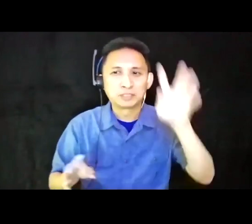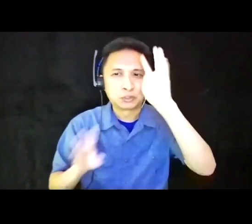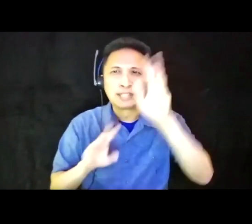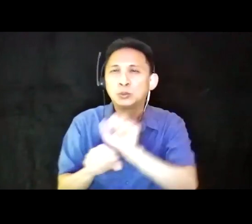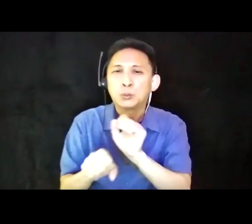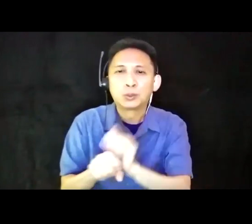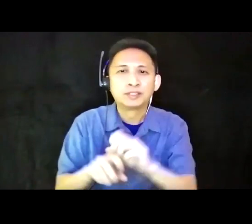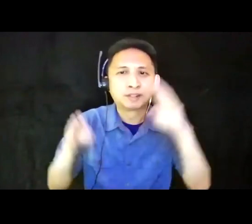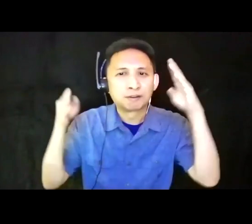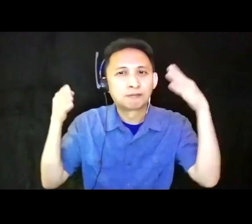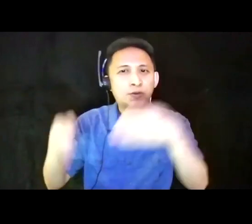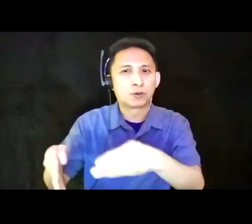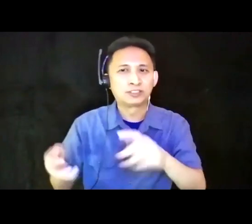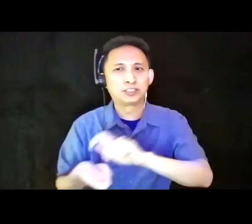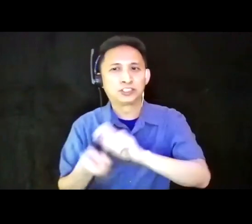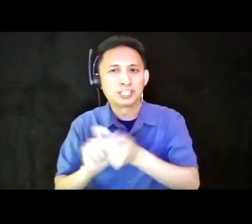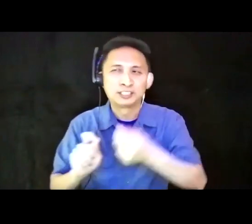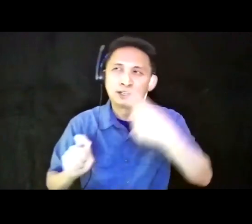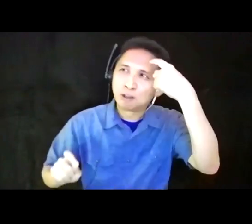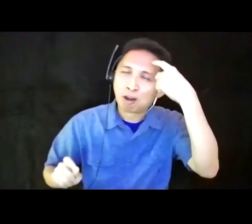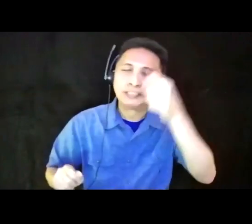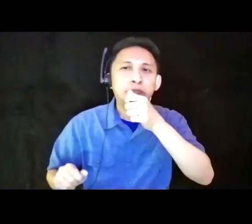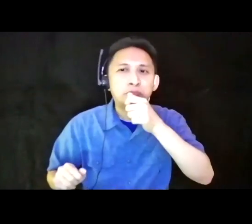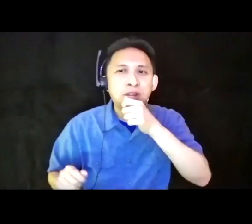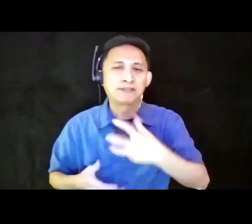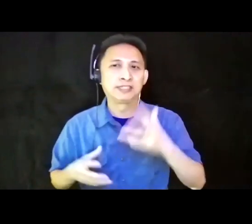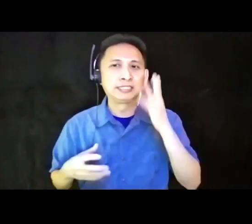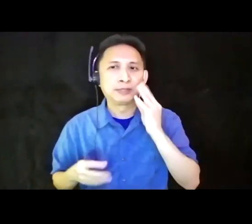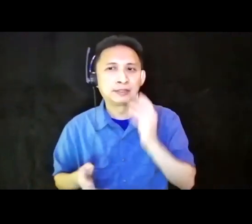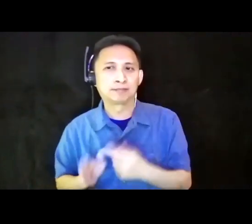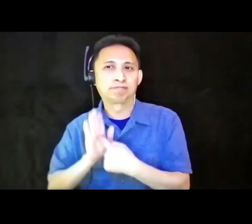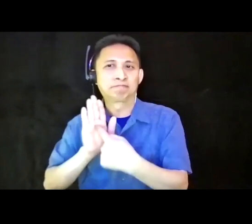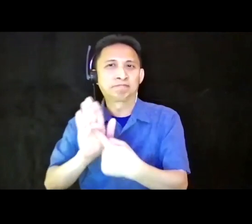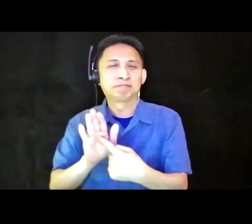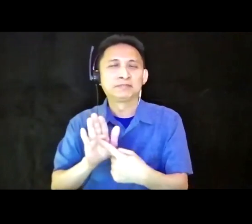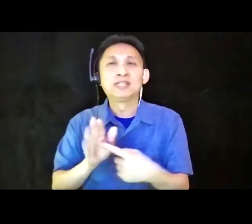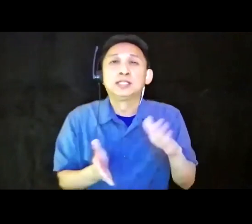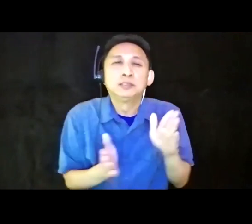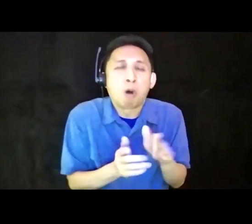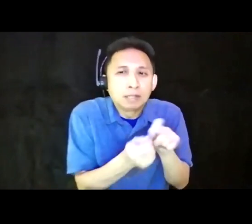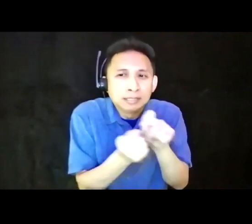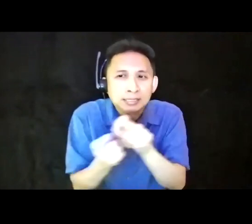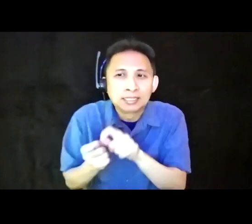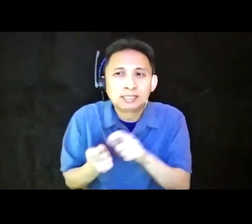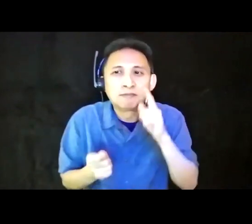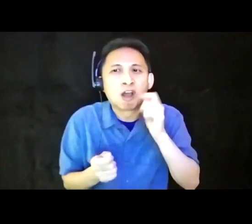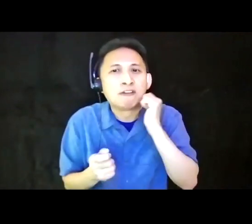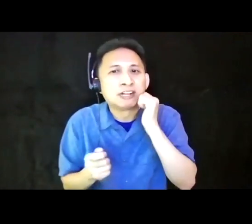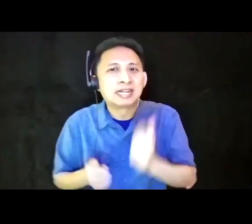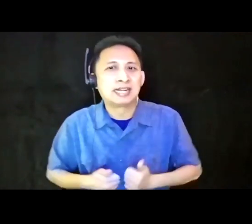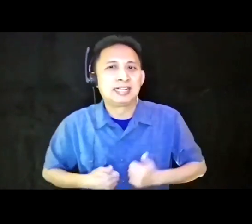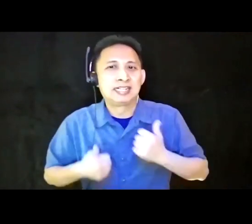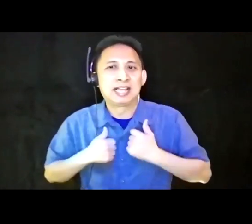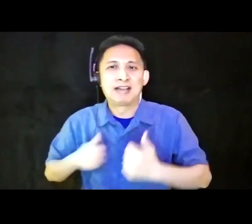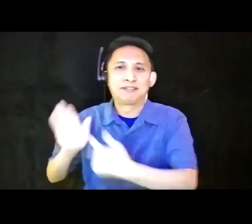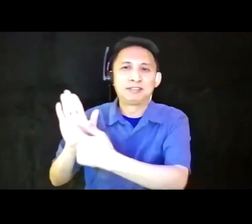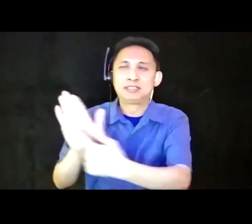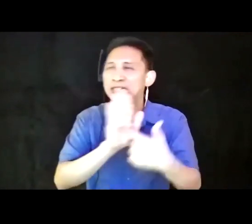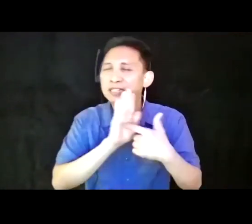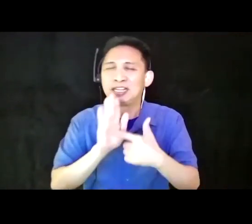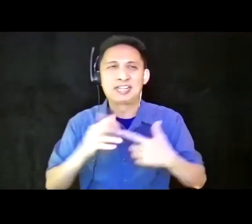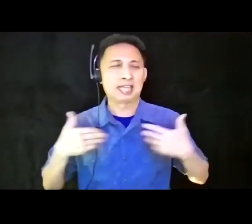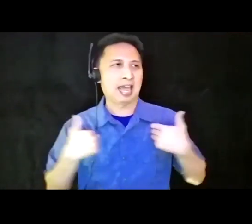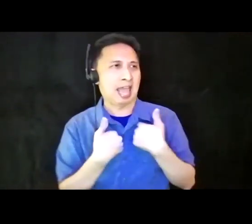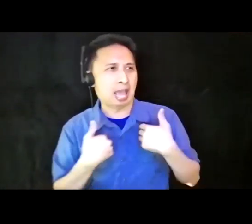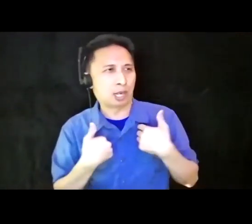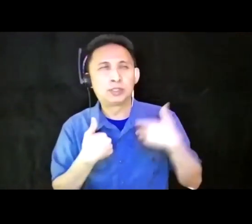residency, Changing Faces, was a multi-month exploration of identity, finding, creating, and removing masks. So now